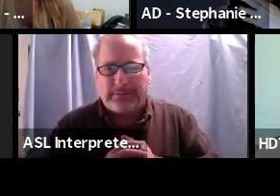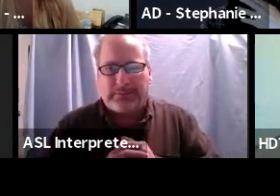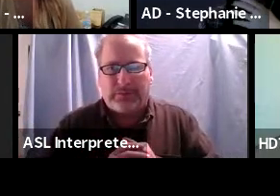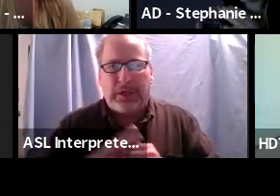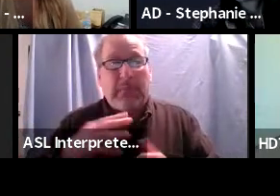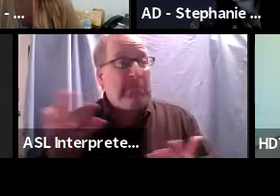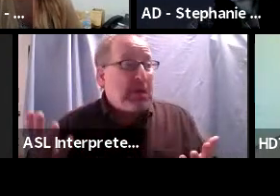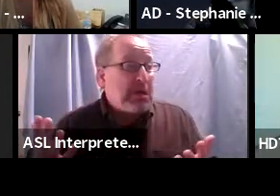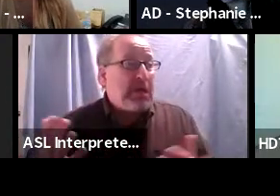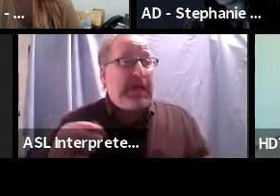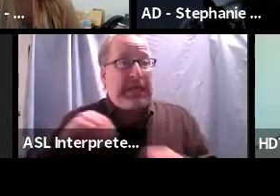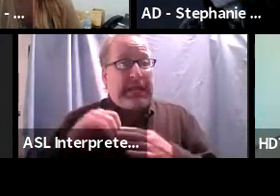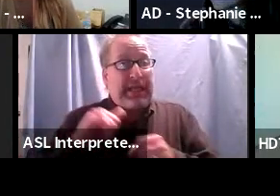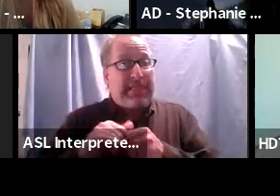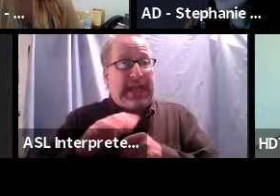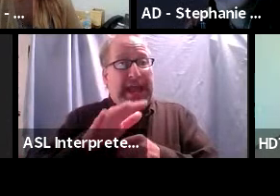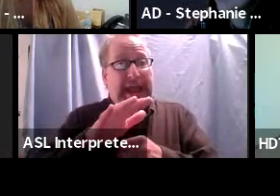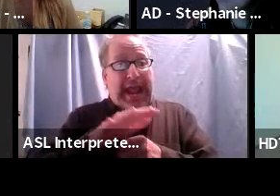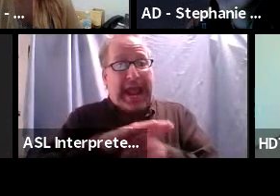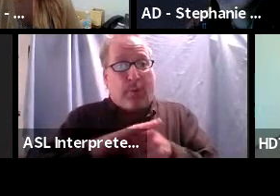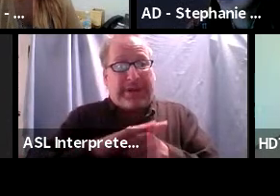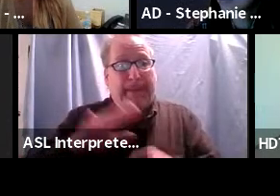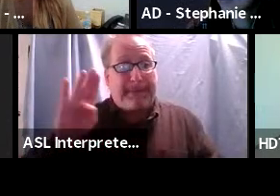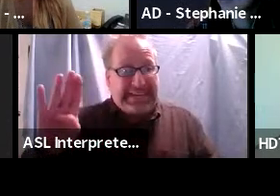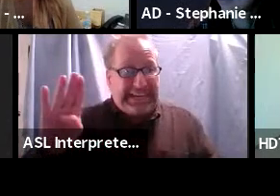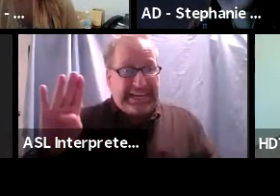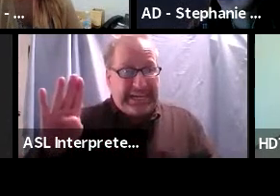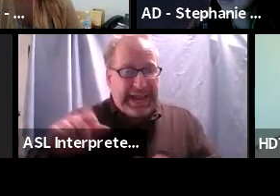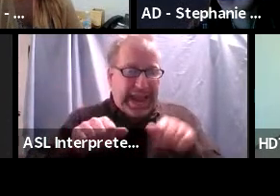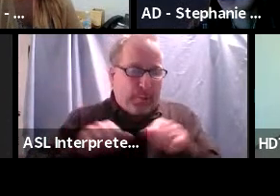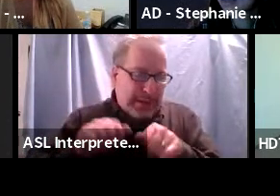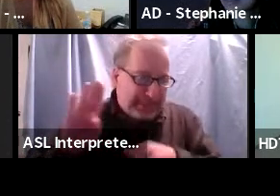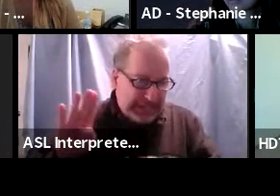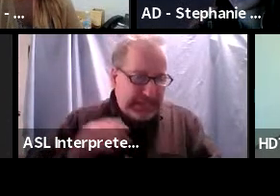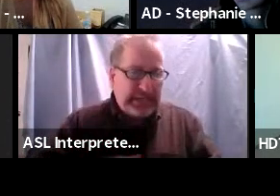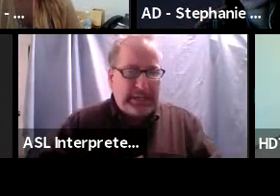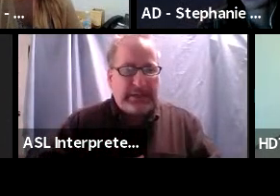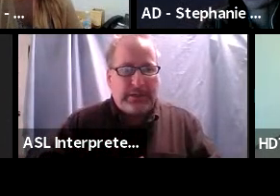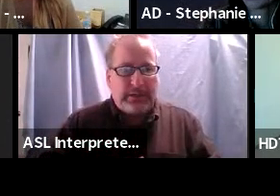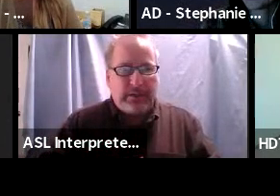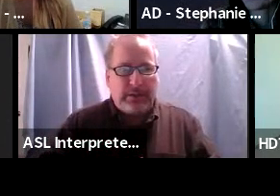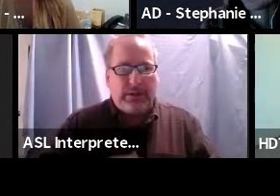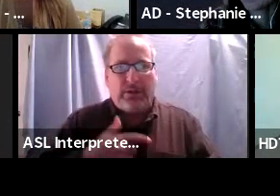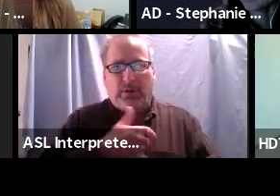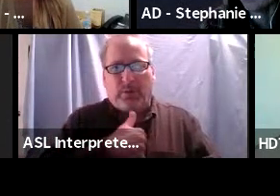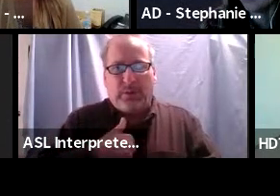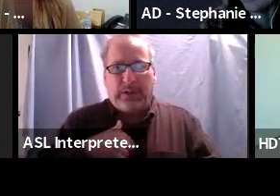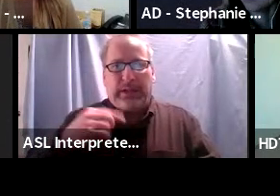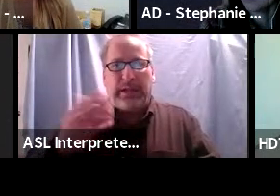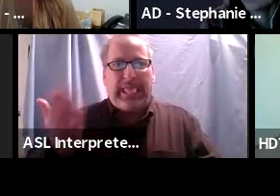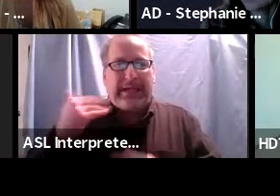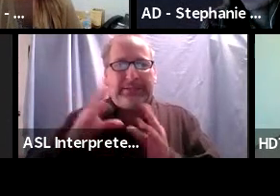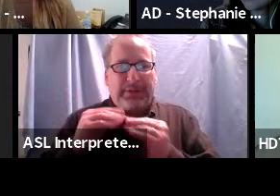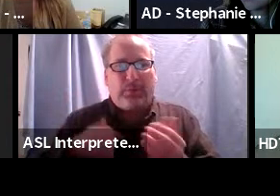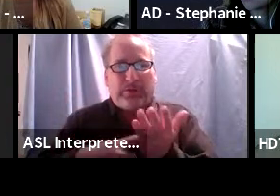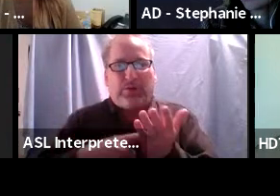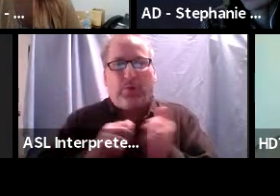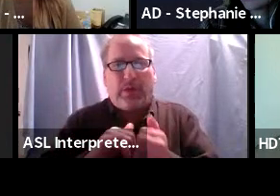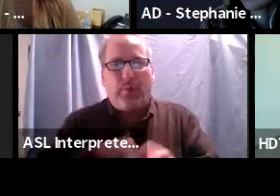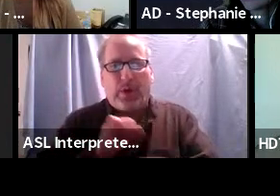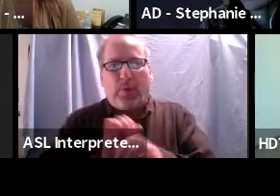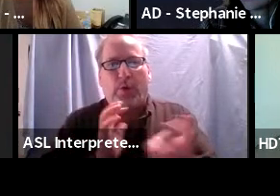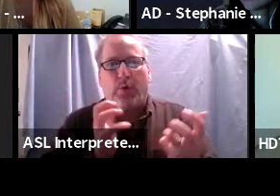Off of that, in the area B, in the last meetings we discussed with that we were working with the